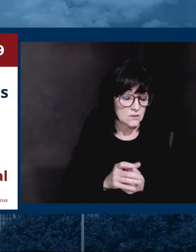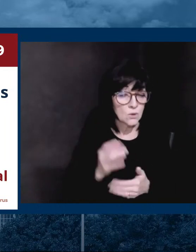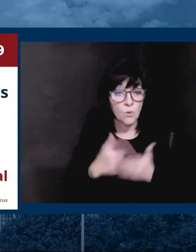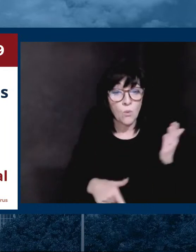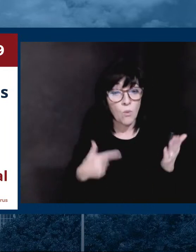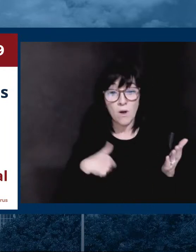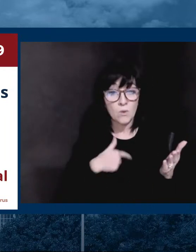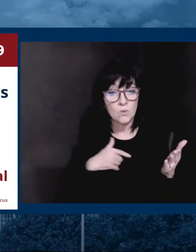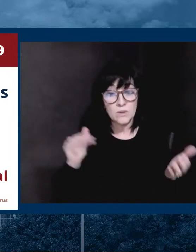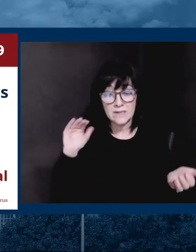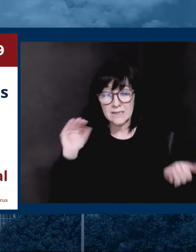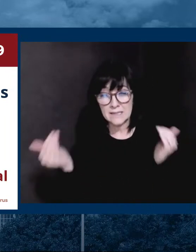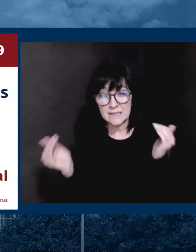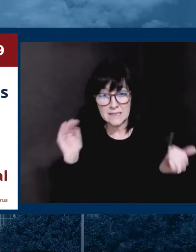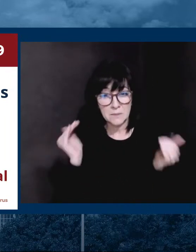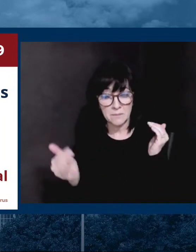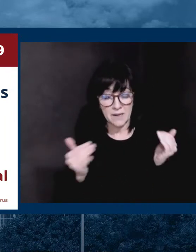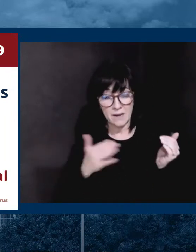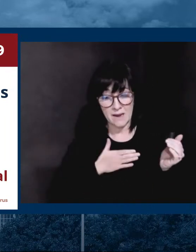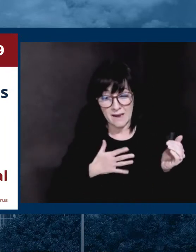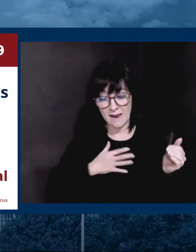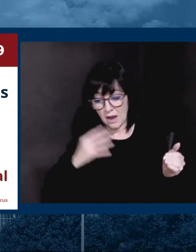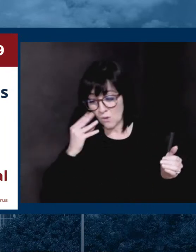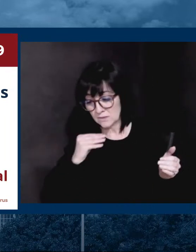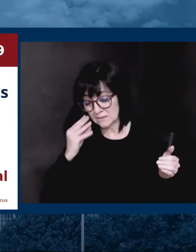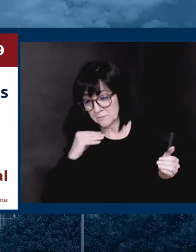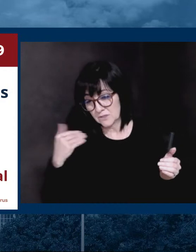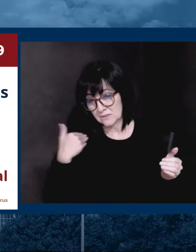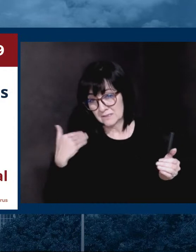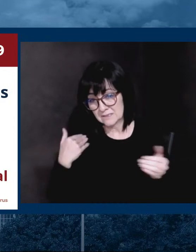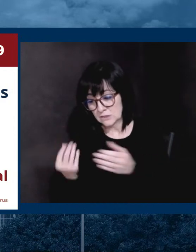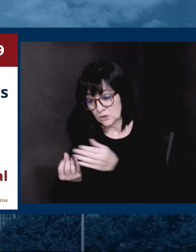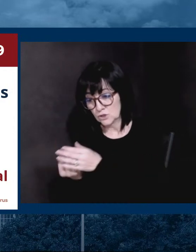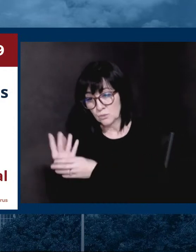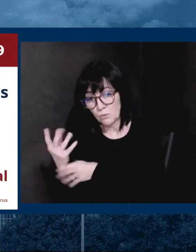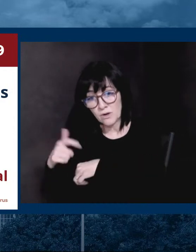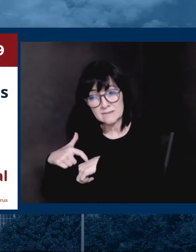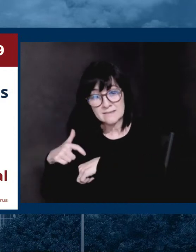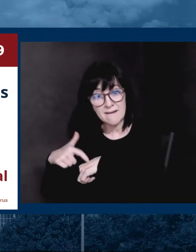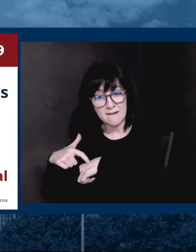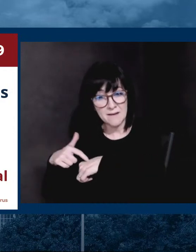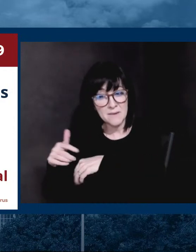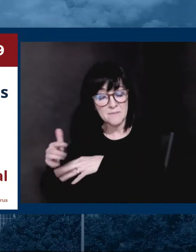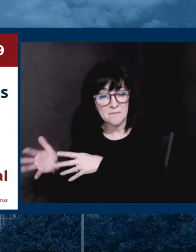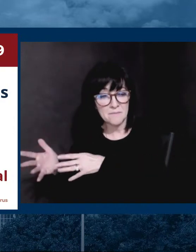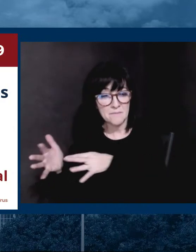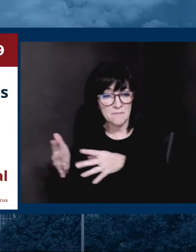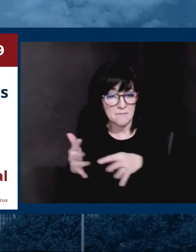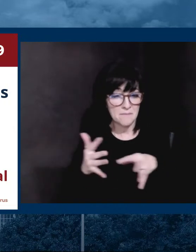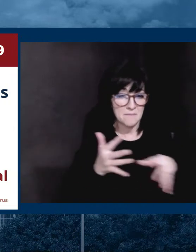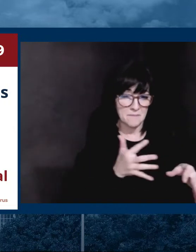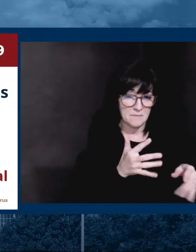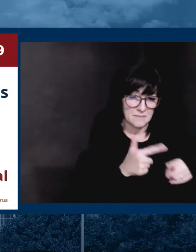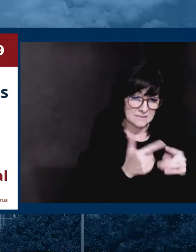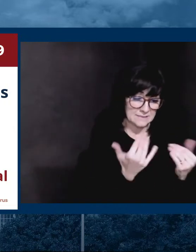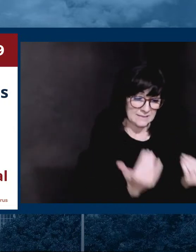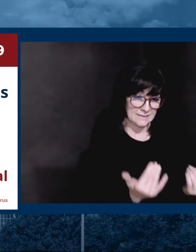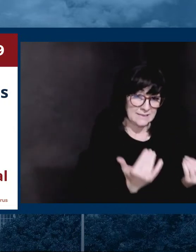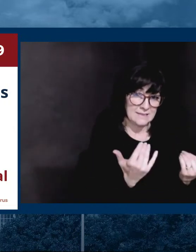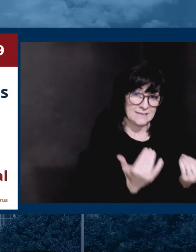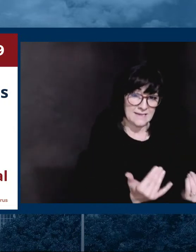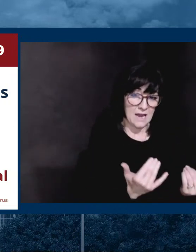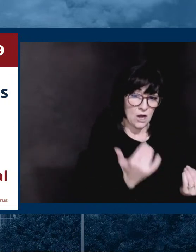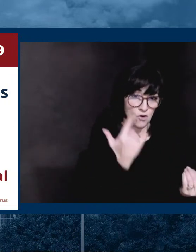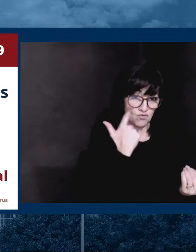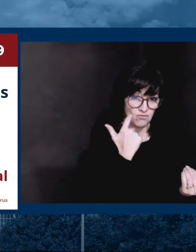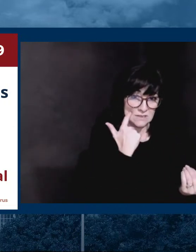reliably between our experience in the spring and our experience here recently over the last couple months is